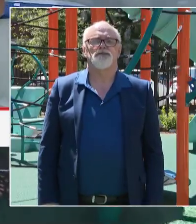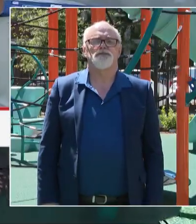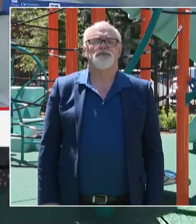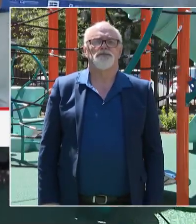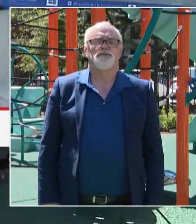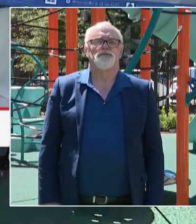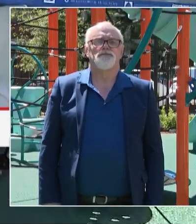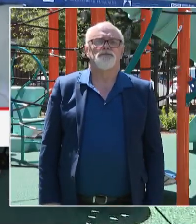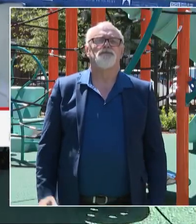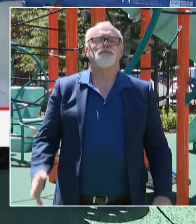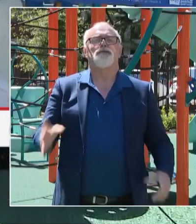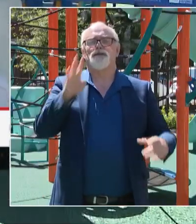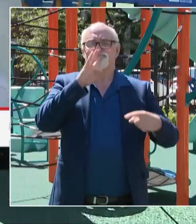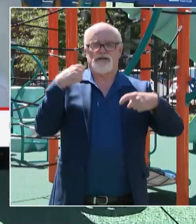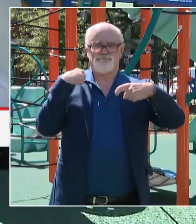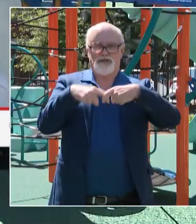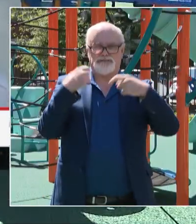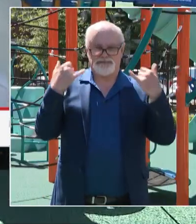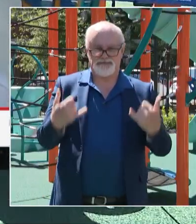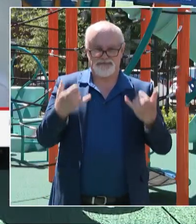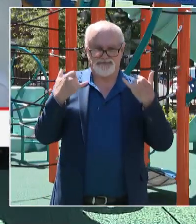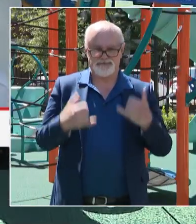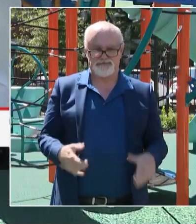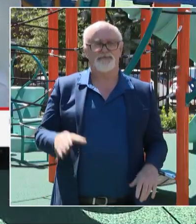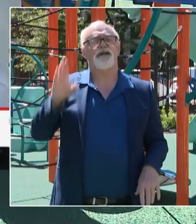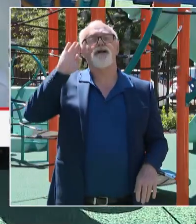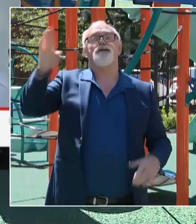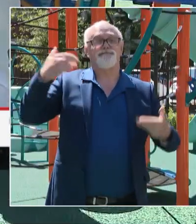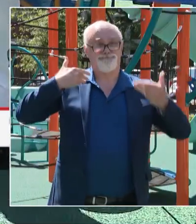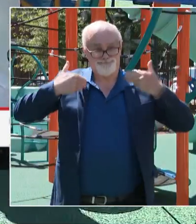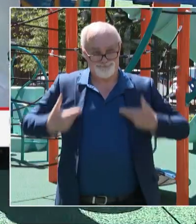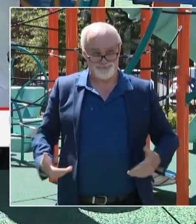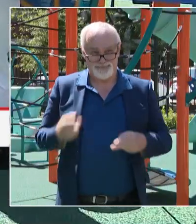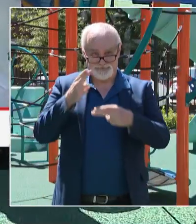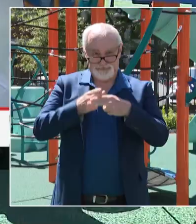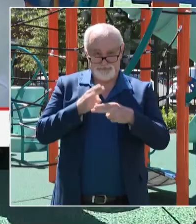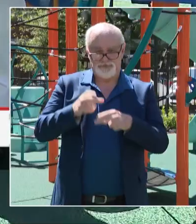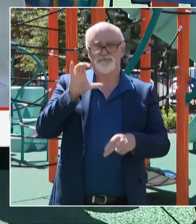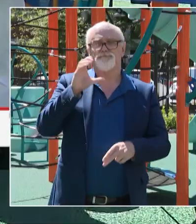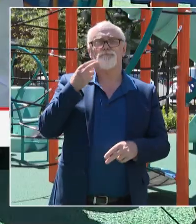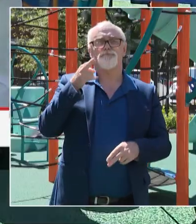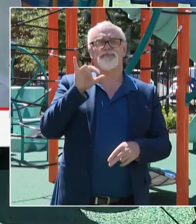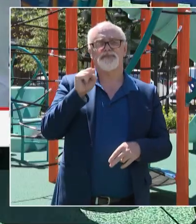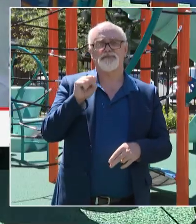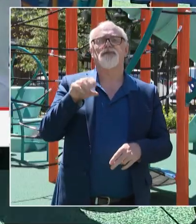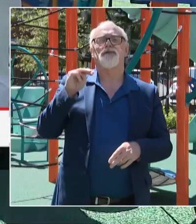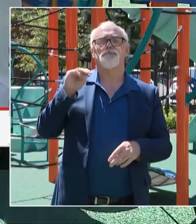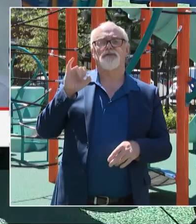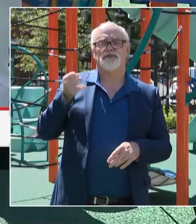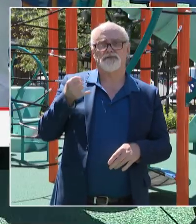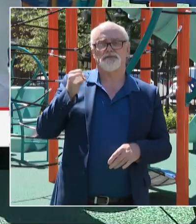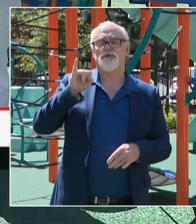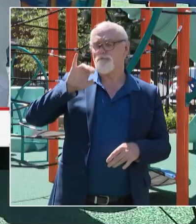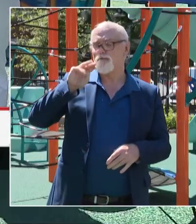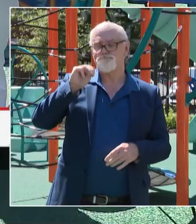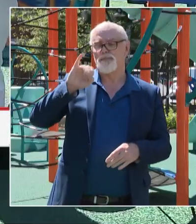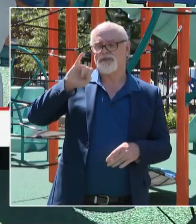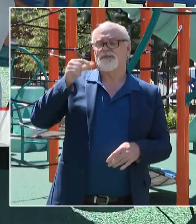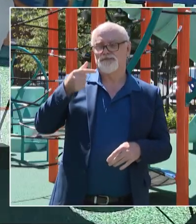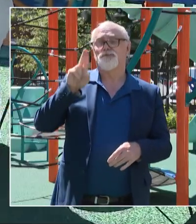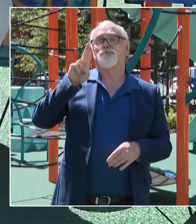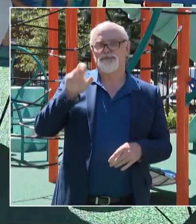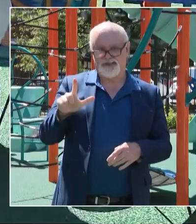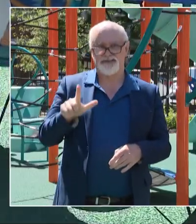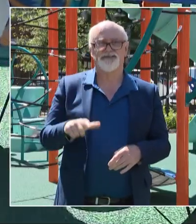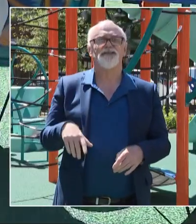Buenos días, mi nombre es Chris Miguel Contreras y yo soy un estudiante aquí en Oyster-Adams. Es emocionante estar aquí hoy